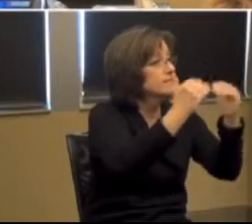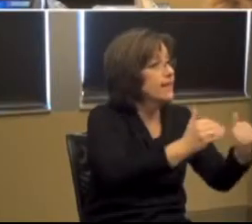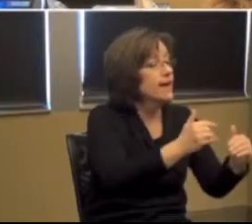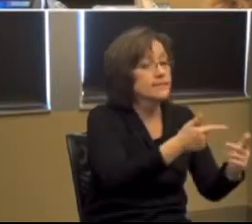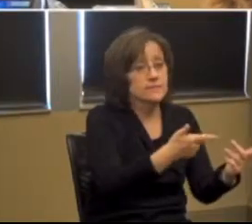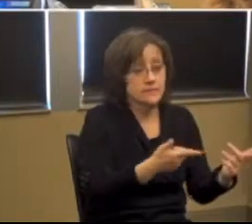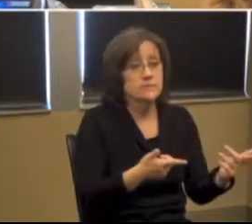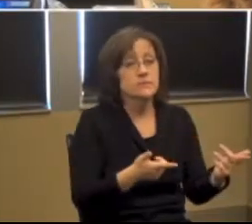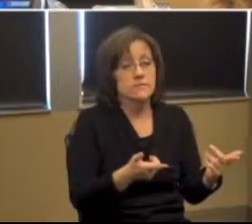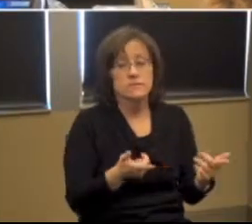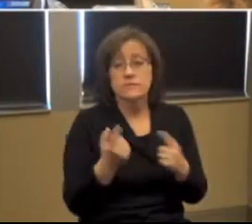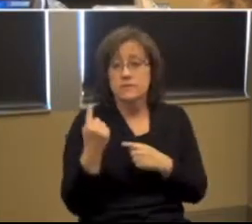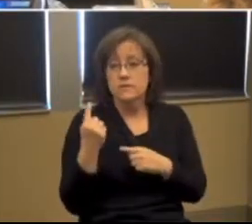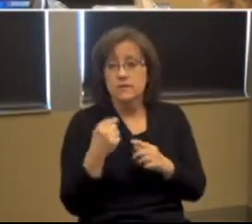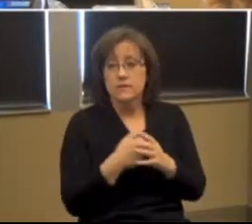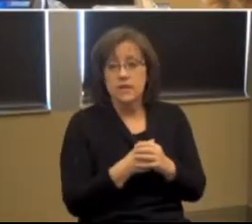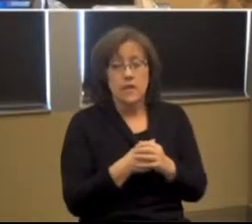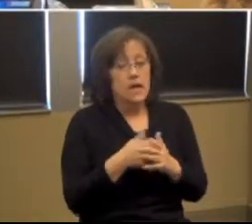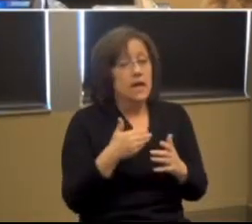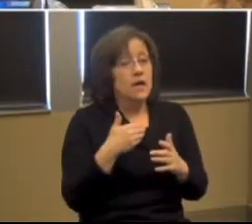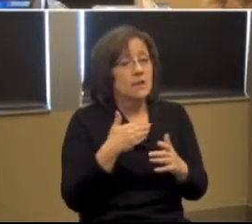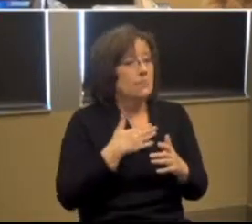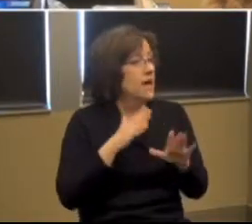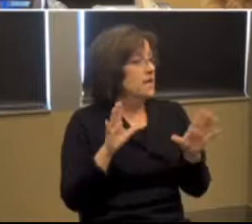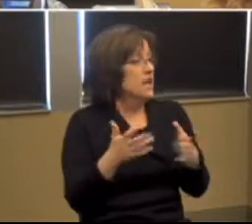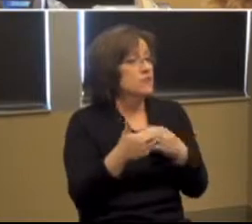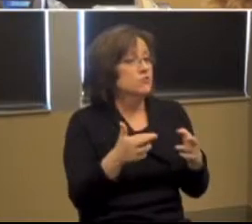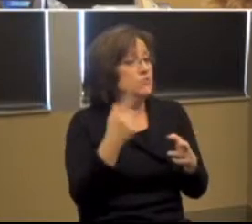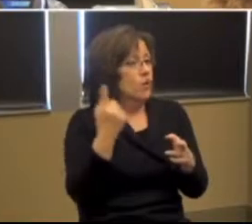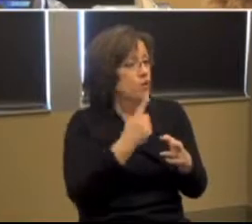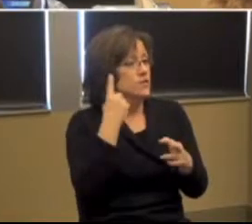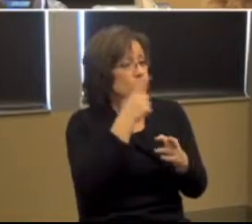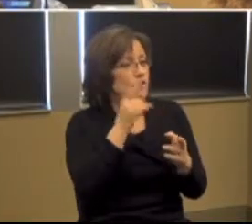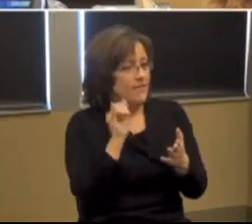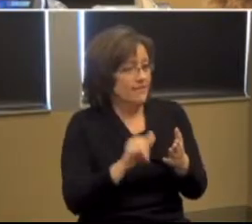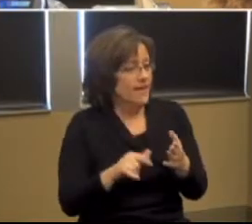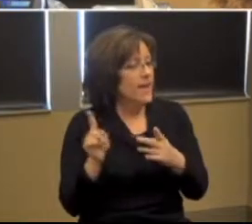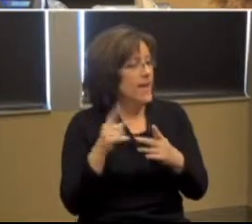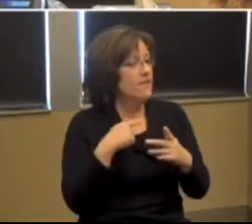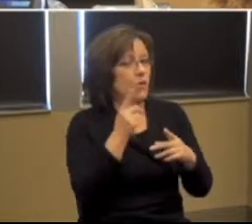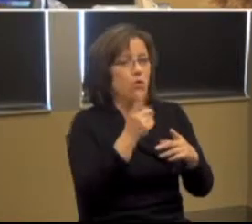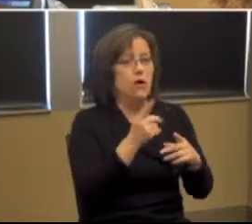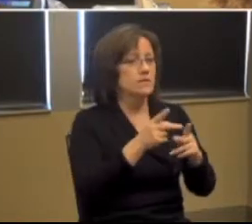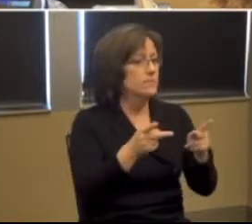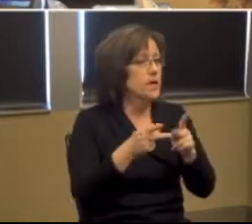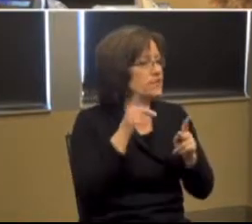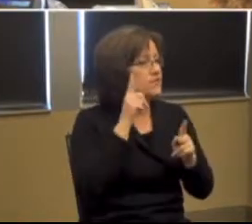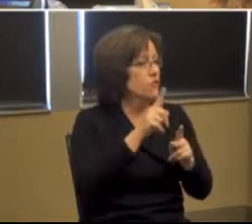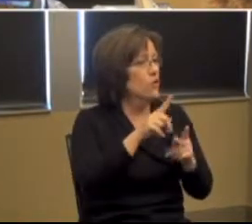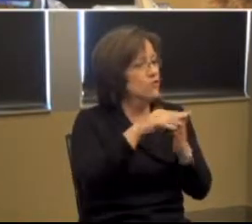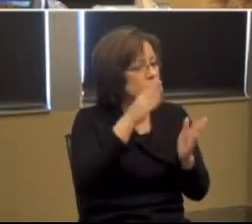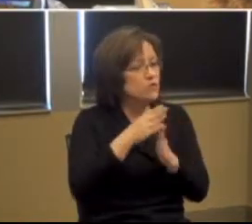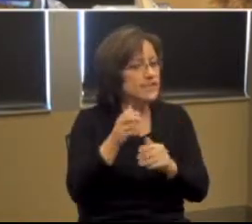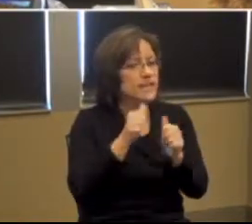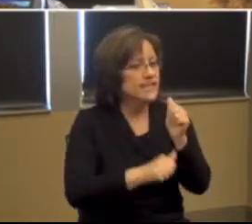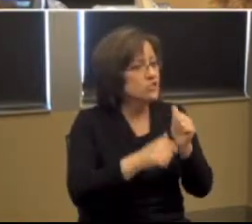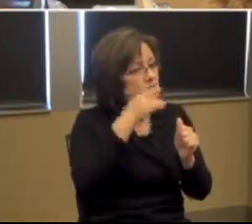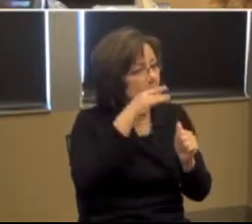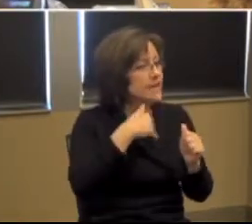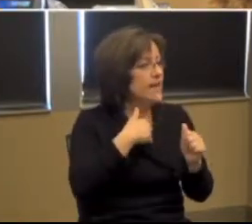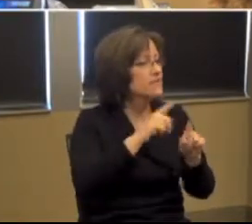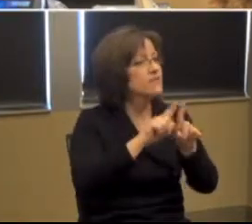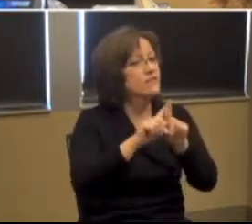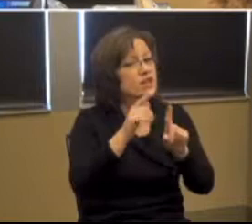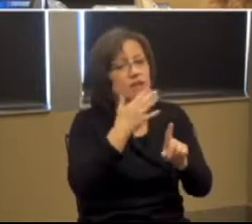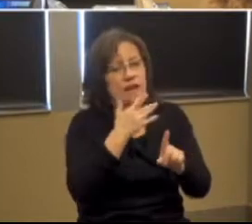this is what my classroom always looked like. I had a stationary spot for my students, and every kid was a different color because we're teachers and